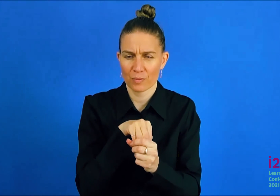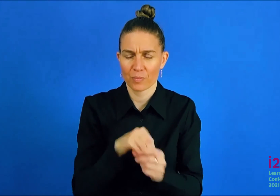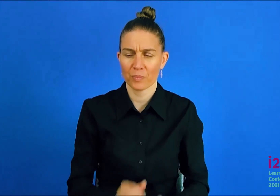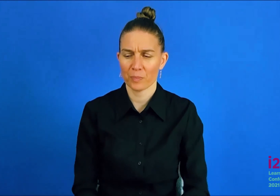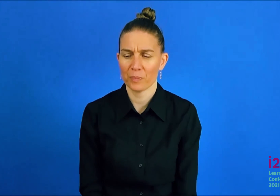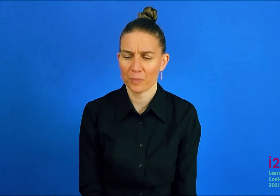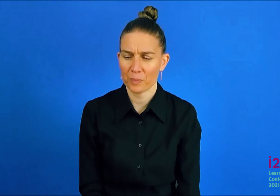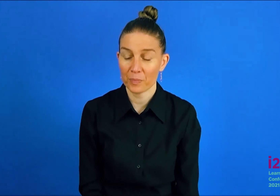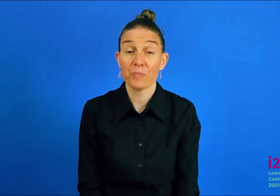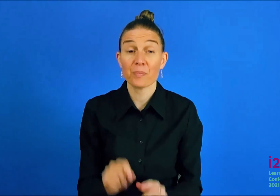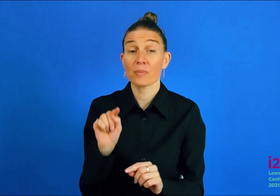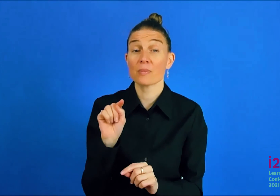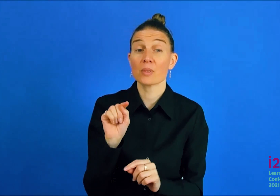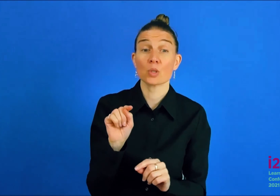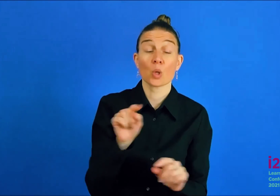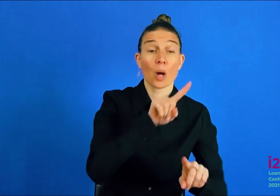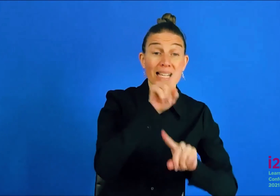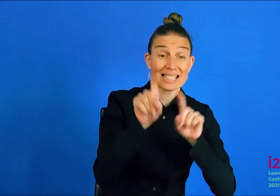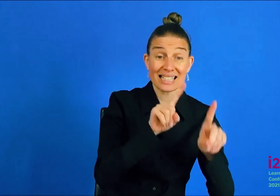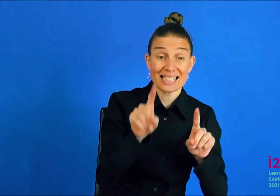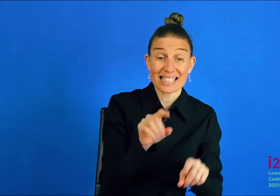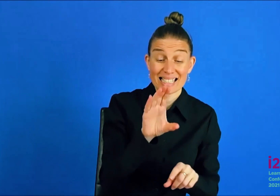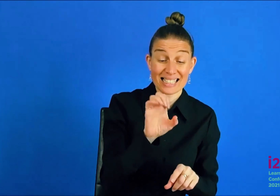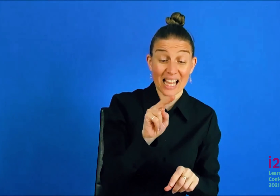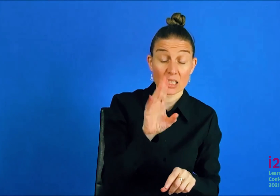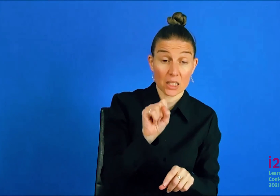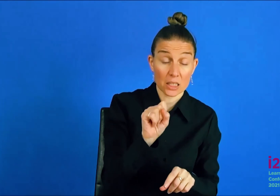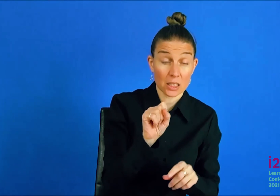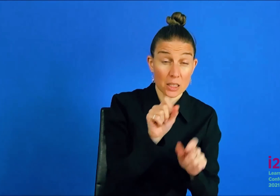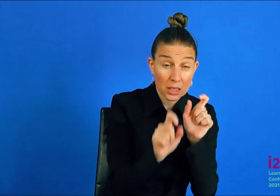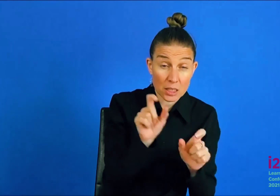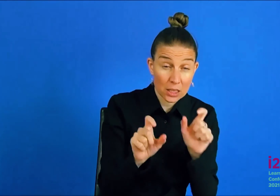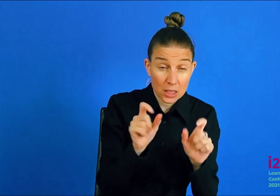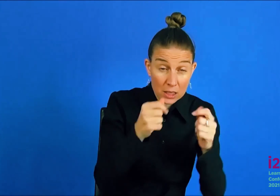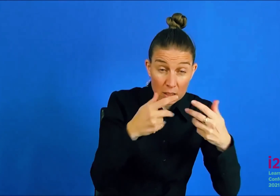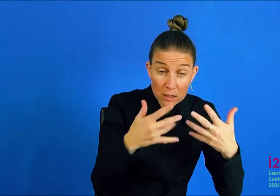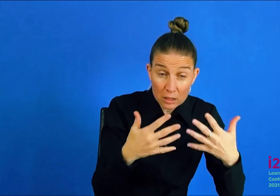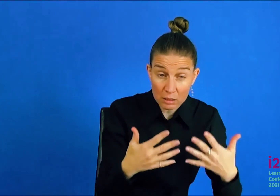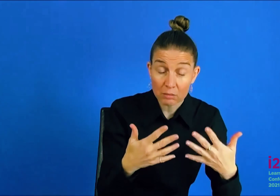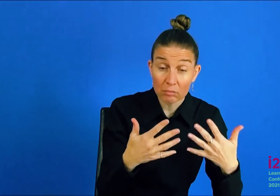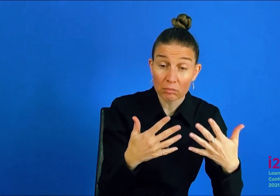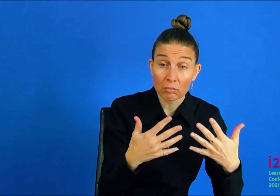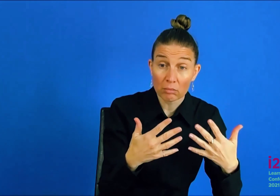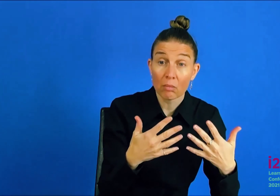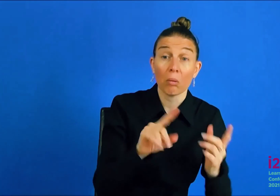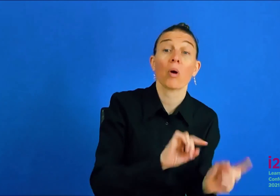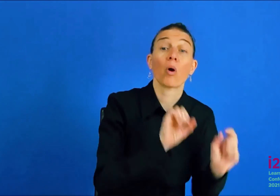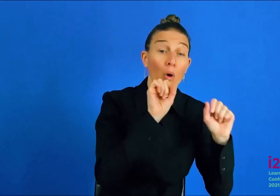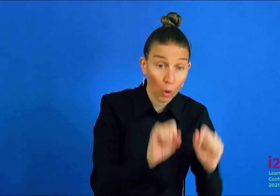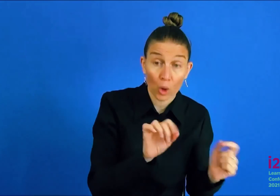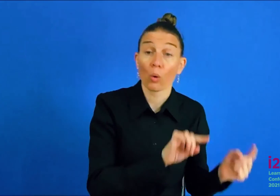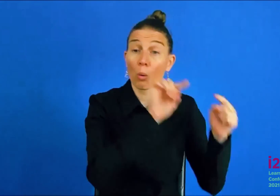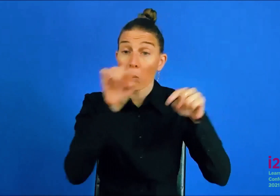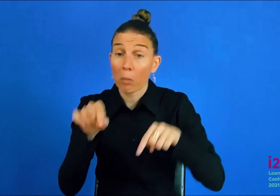we established the census results, we were able to go back and have a discussion to validate the results that we had.